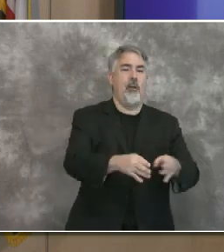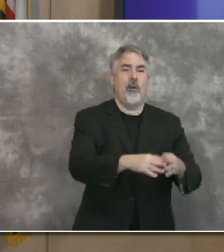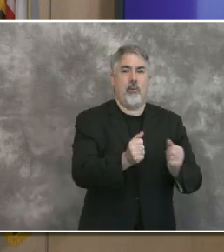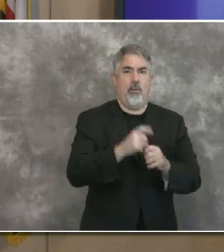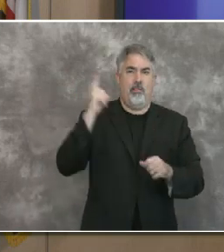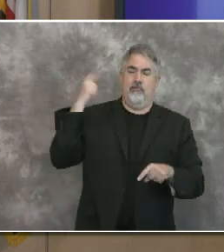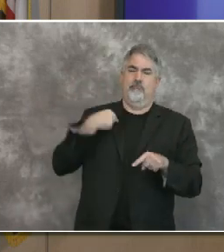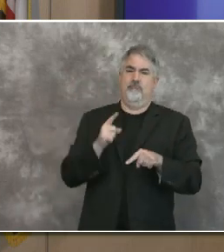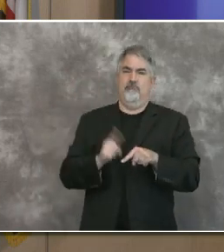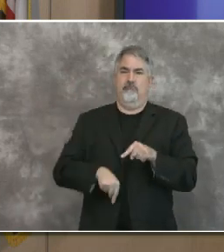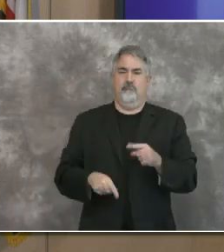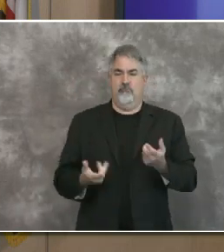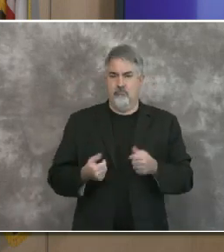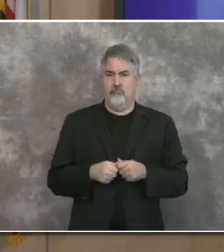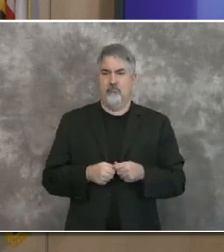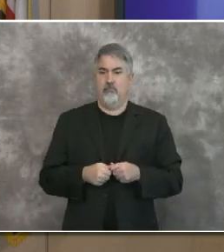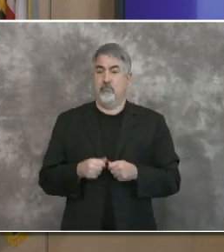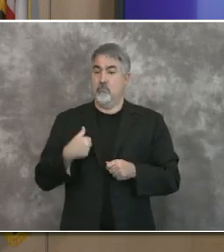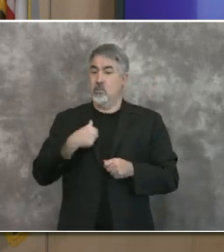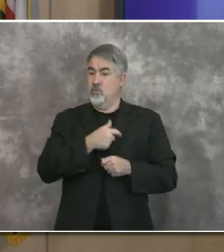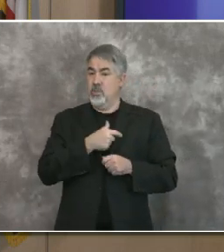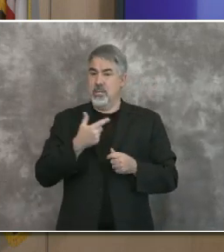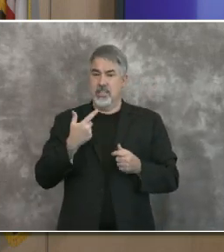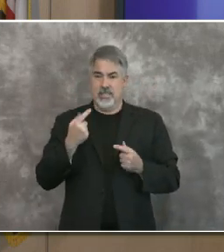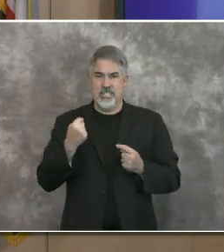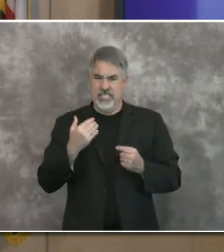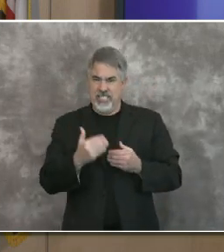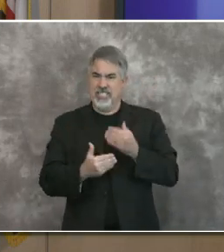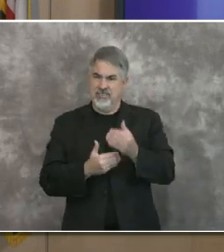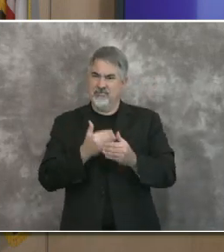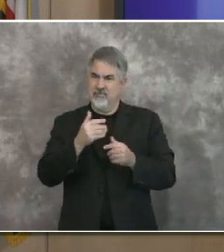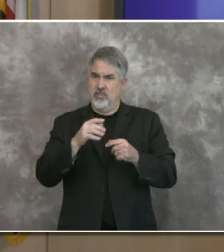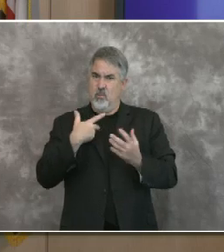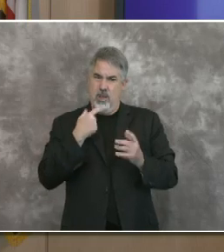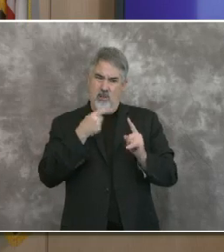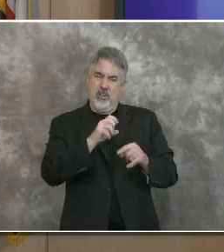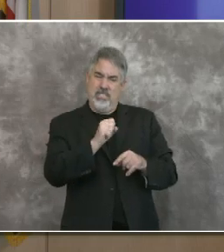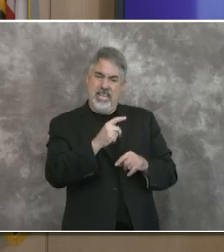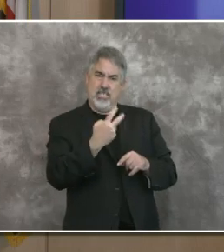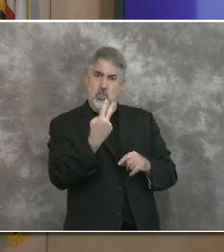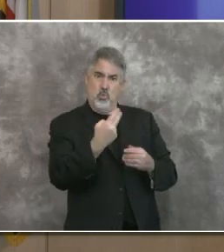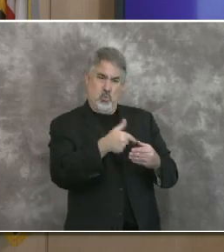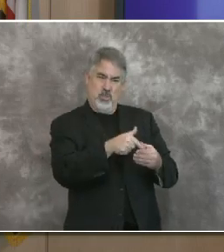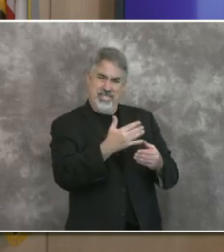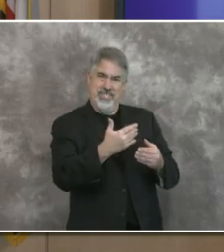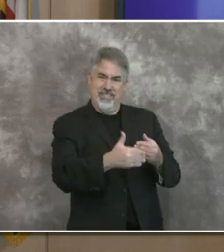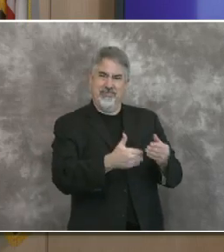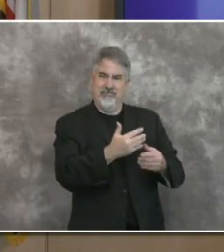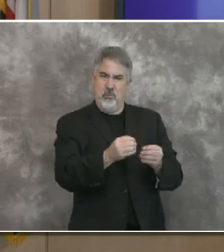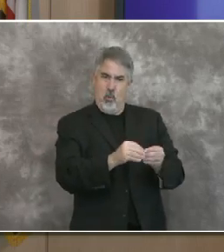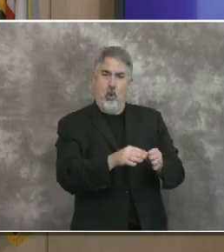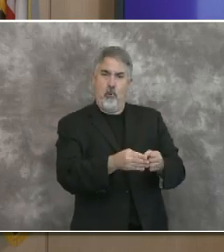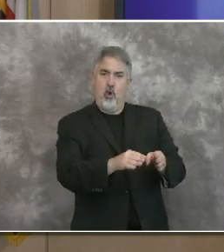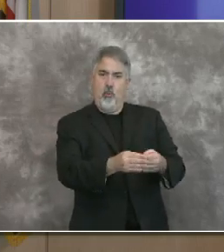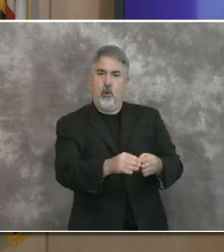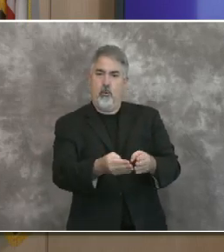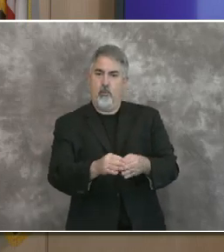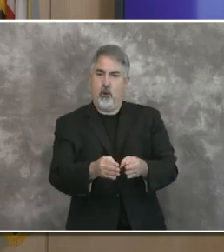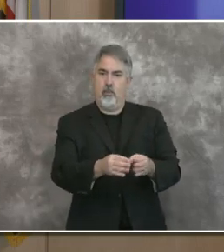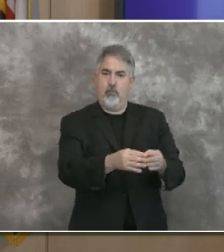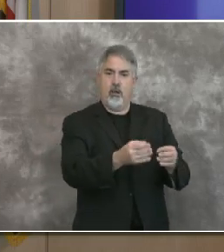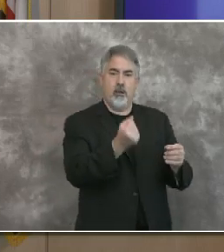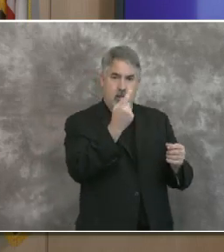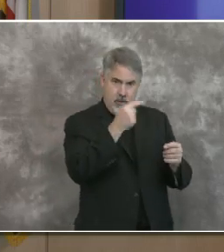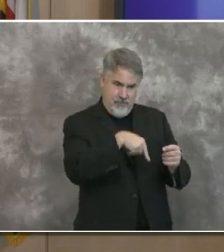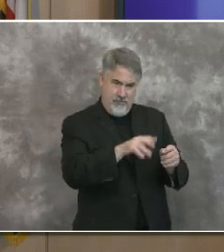another step forward into stage 2. And at this point, we'll be awaiting further guidance from the governor on taking further efforts into